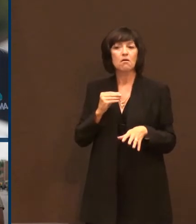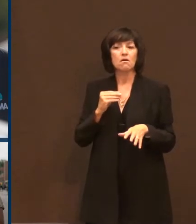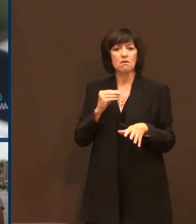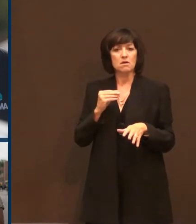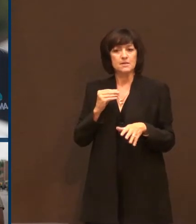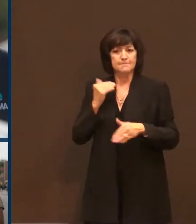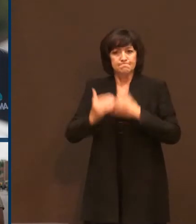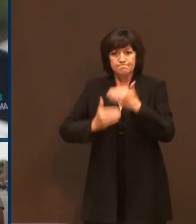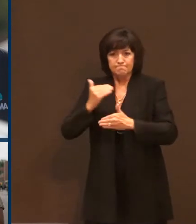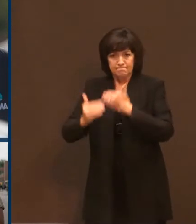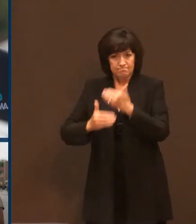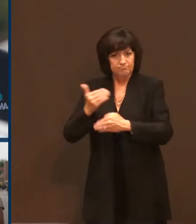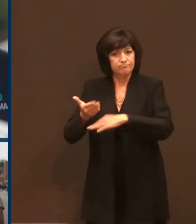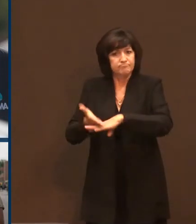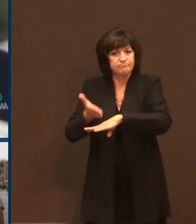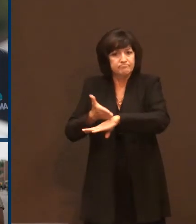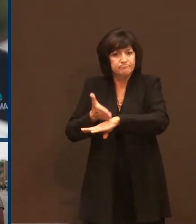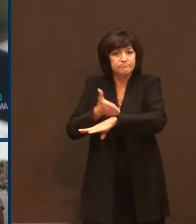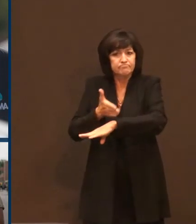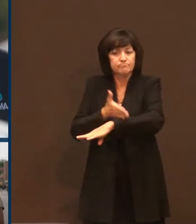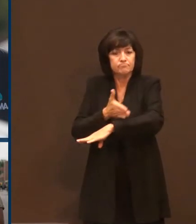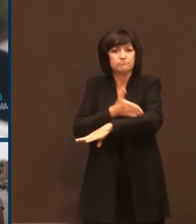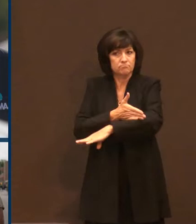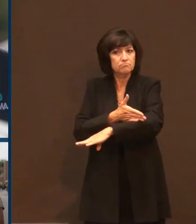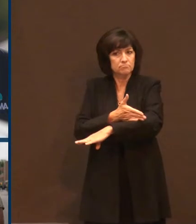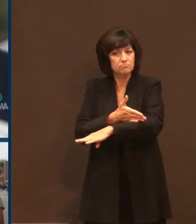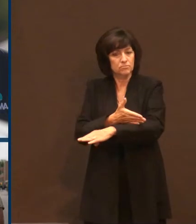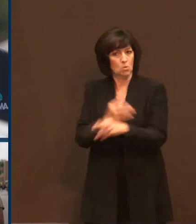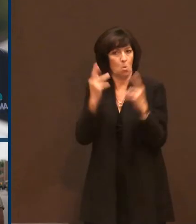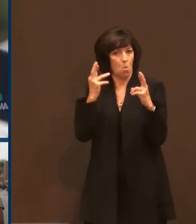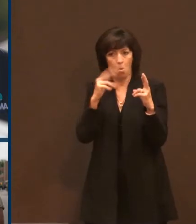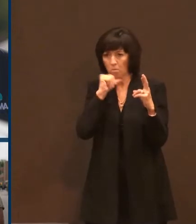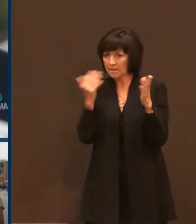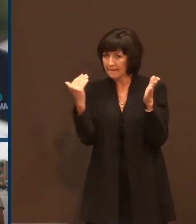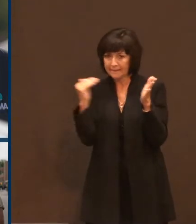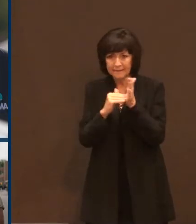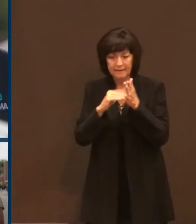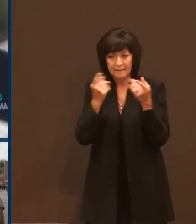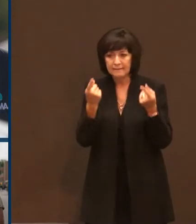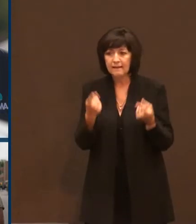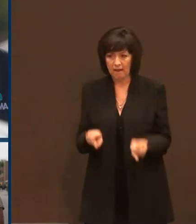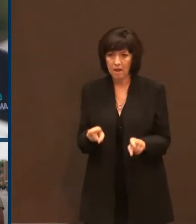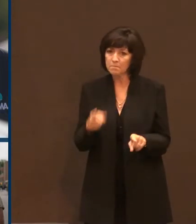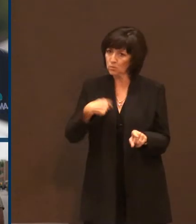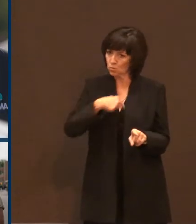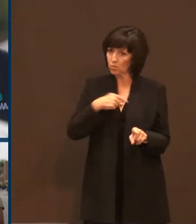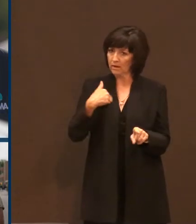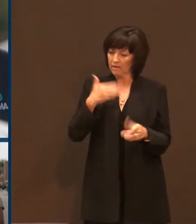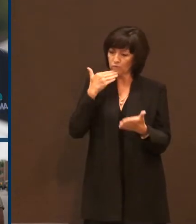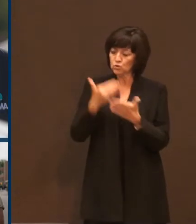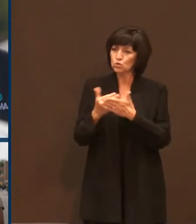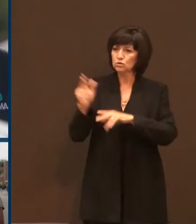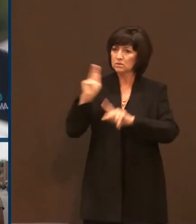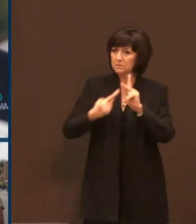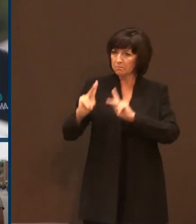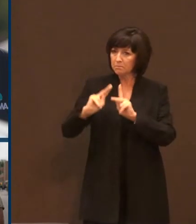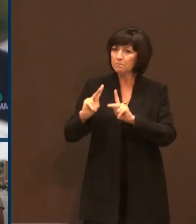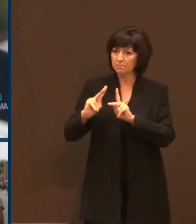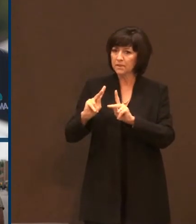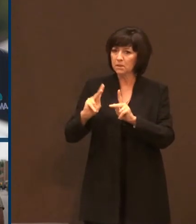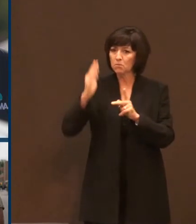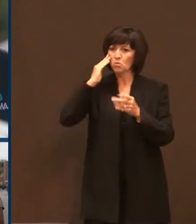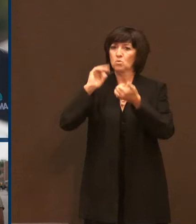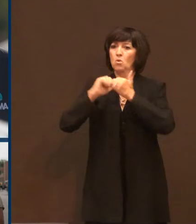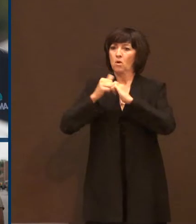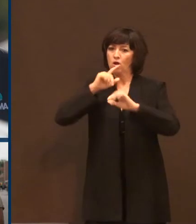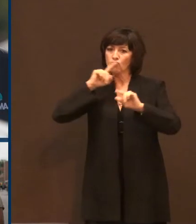of folks that are willing and ready to respond with the leadership of Dr. Rattay and